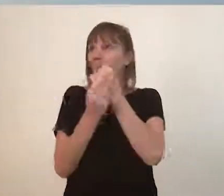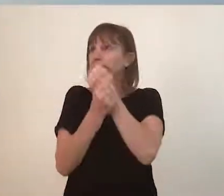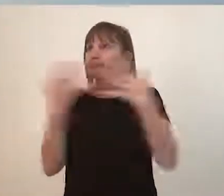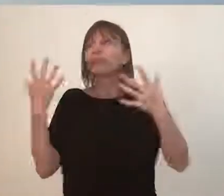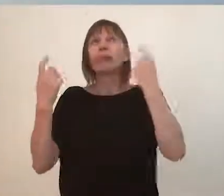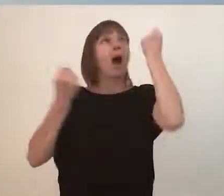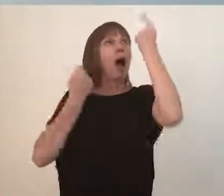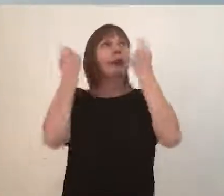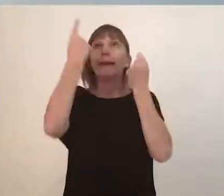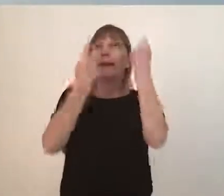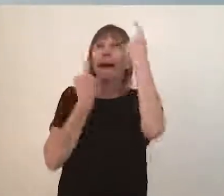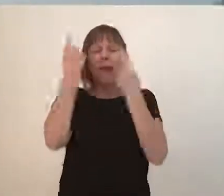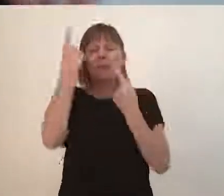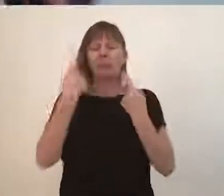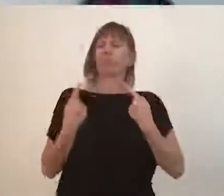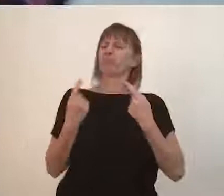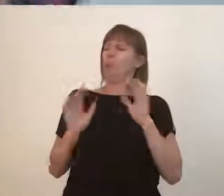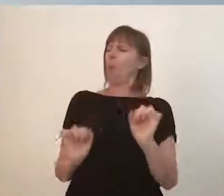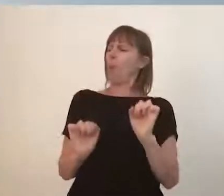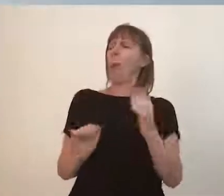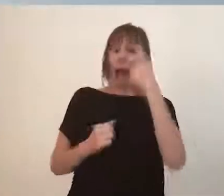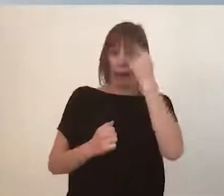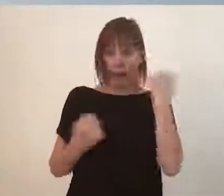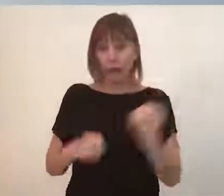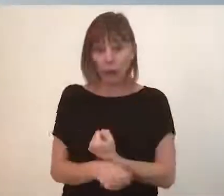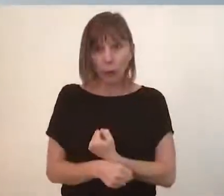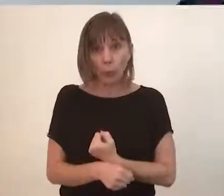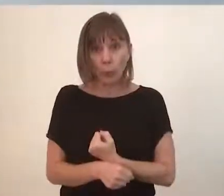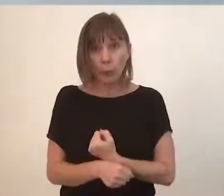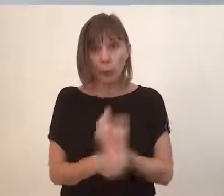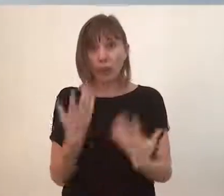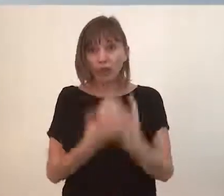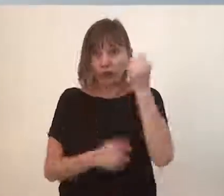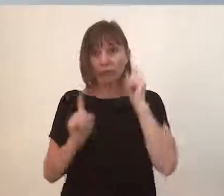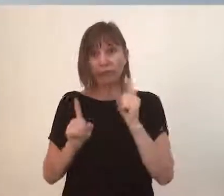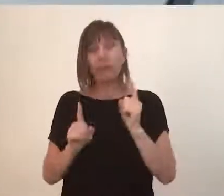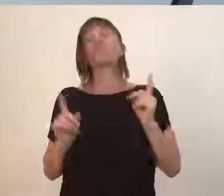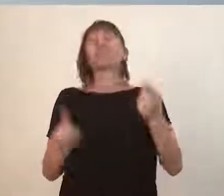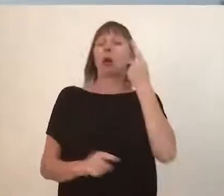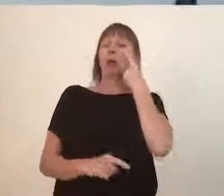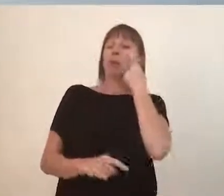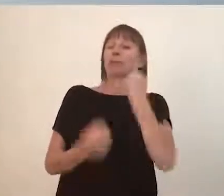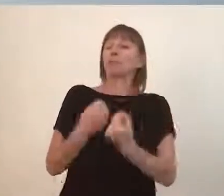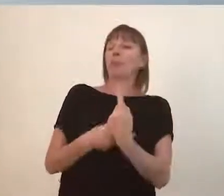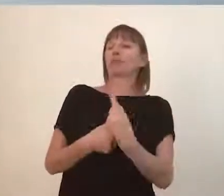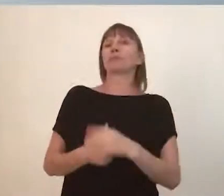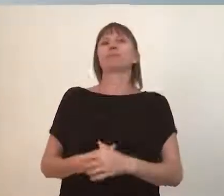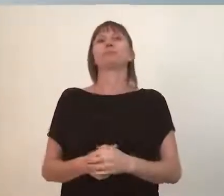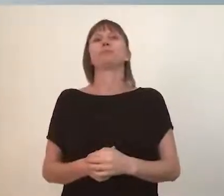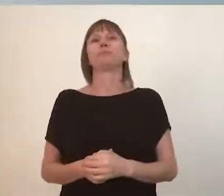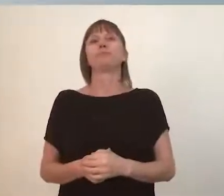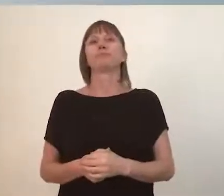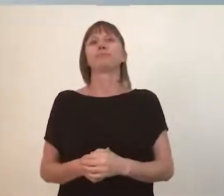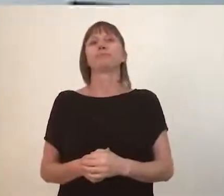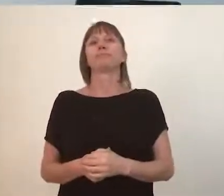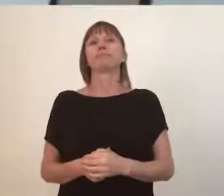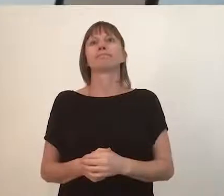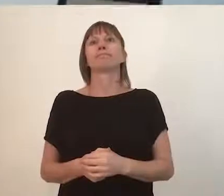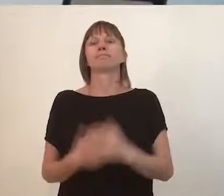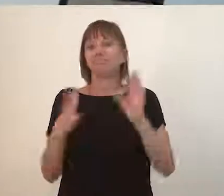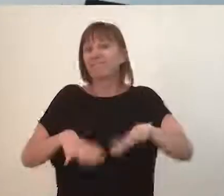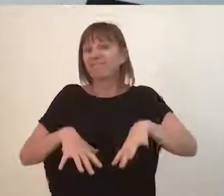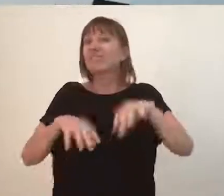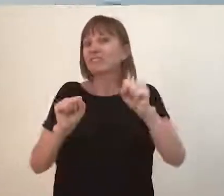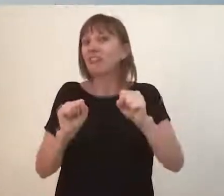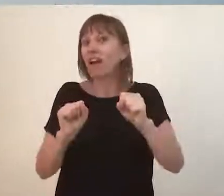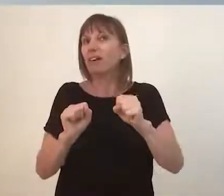make sure I can actually do it because I had all these ideas. I'm like, hang on a second, can I actually achieve them? But we'll see with